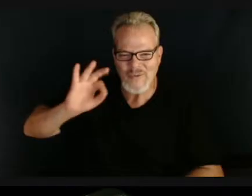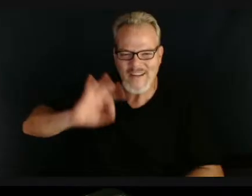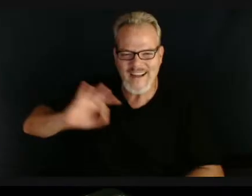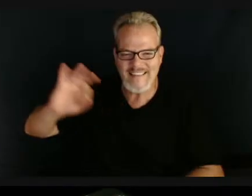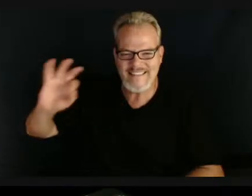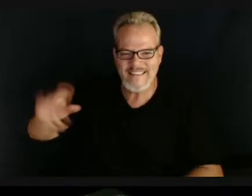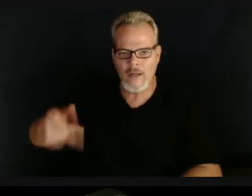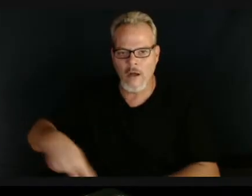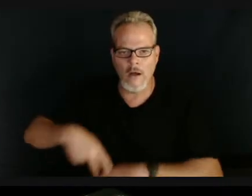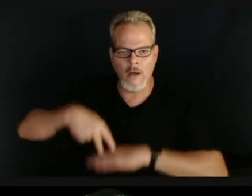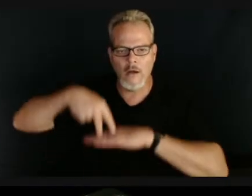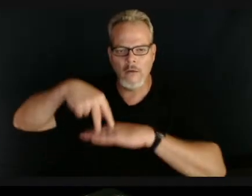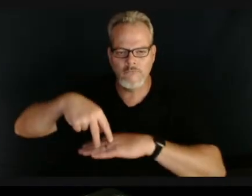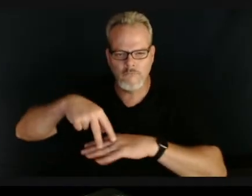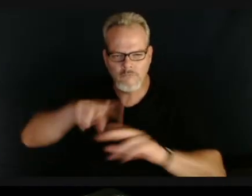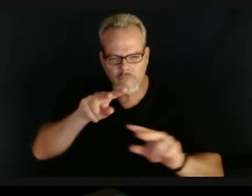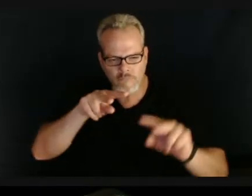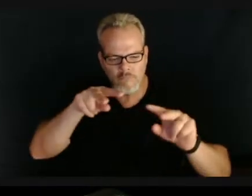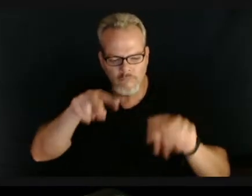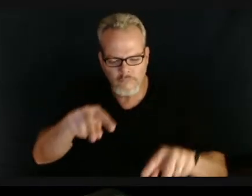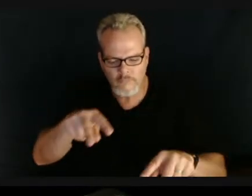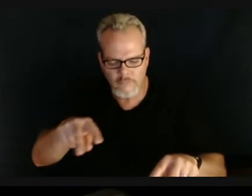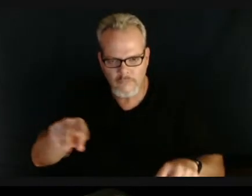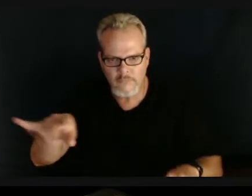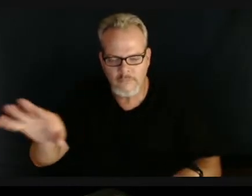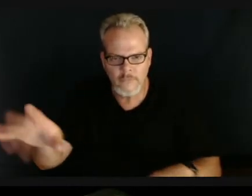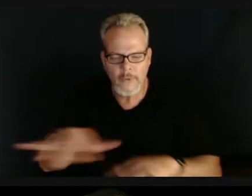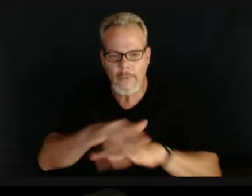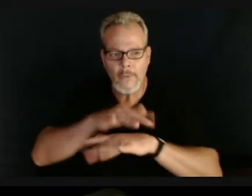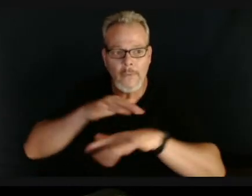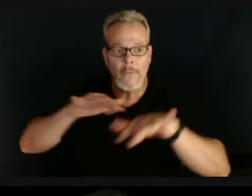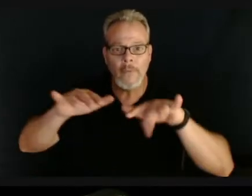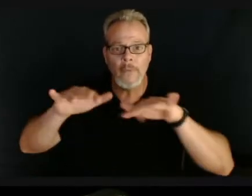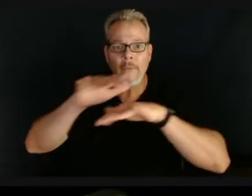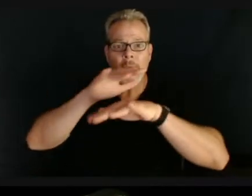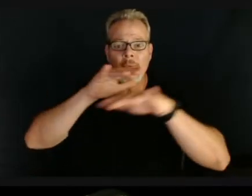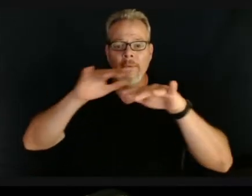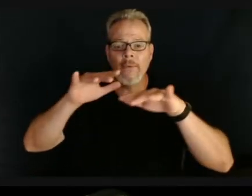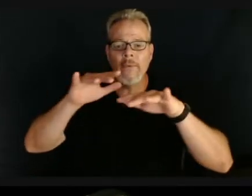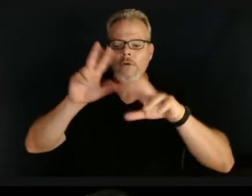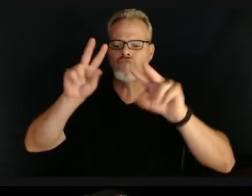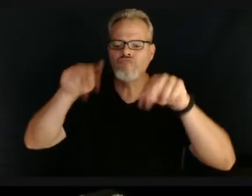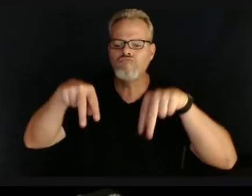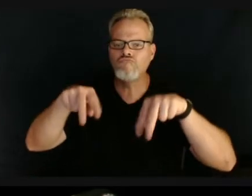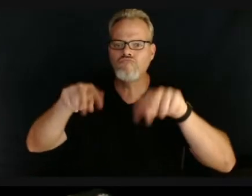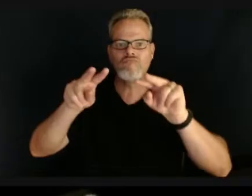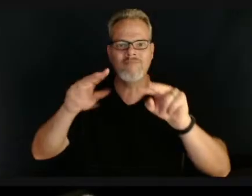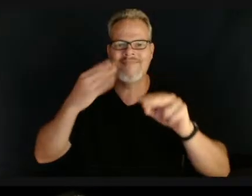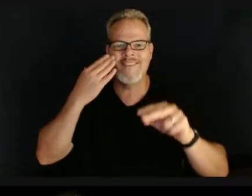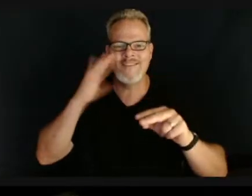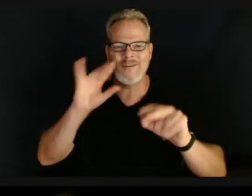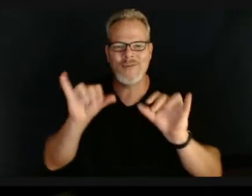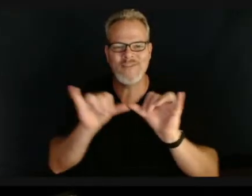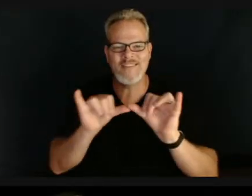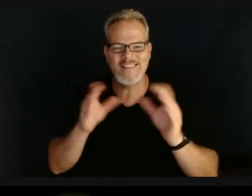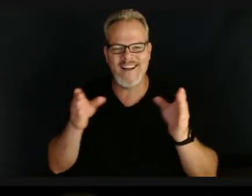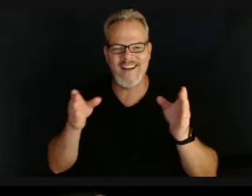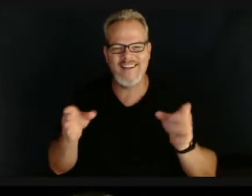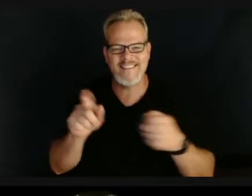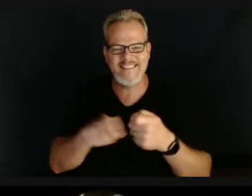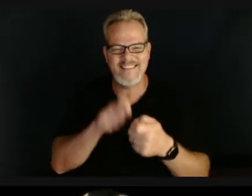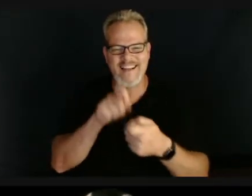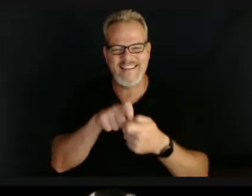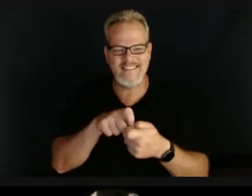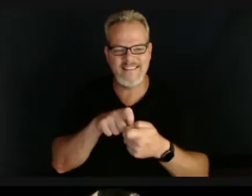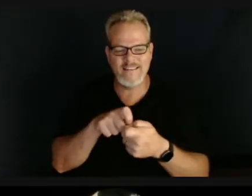here and take a gas sample from us, and then we can have a nice reference for how big everything is, right? Right.